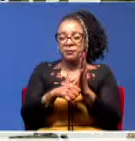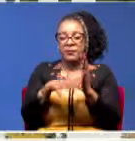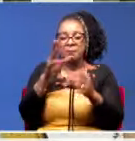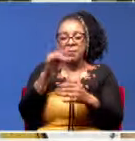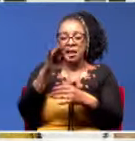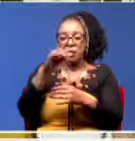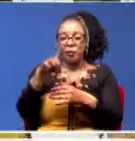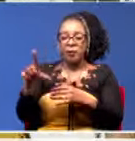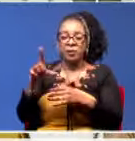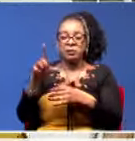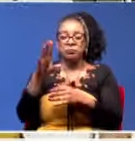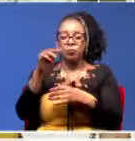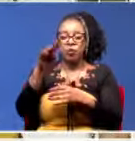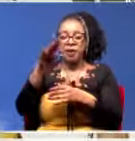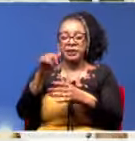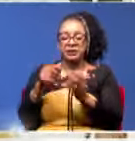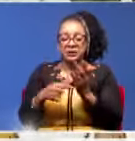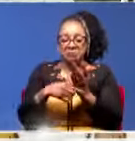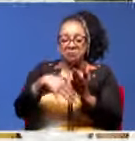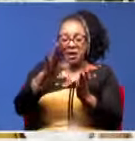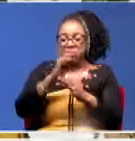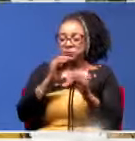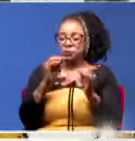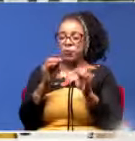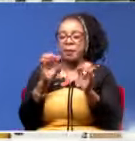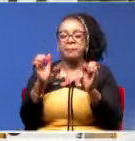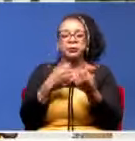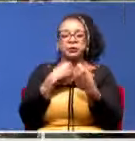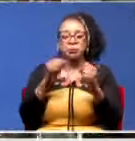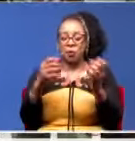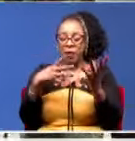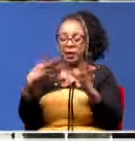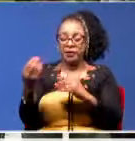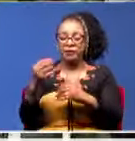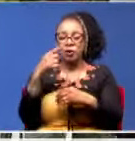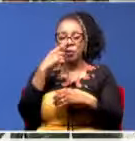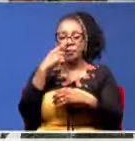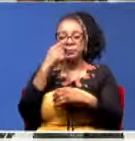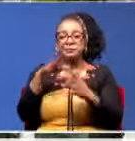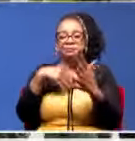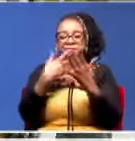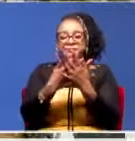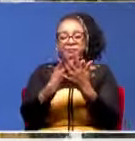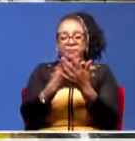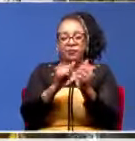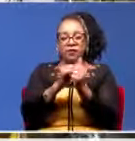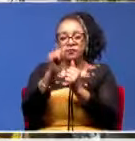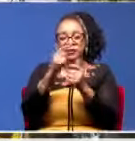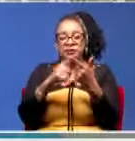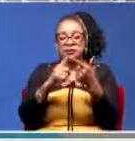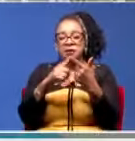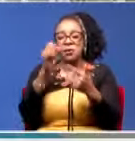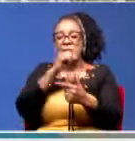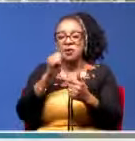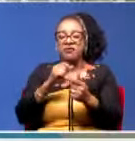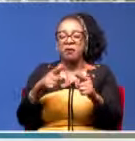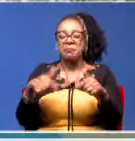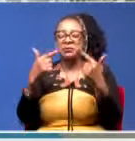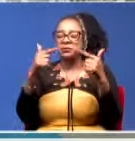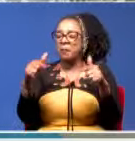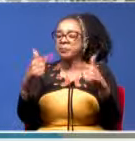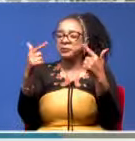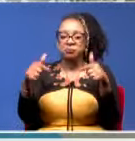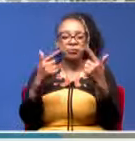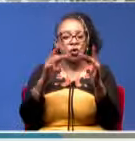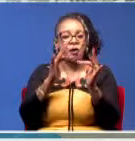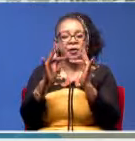Mwangi, not his real name, would not have left home. The arrest and detention of the 15-year-old has sparked outrage online. Still